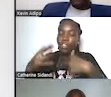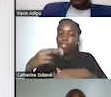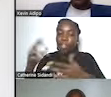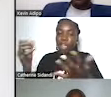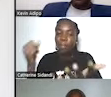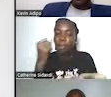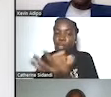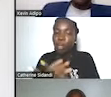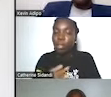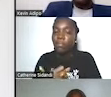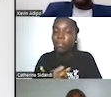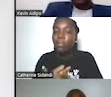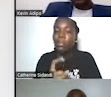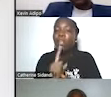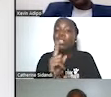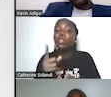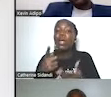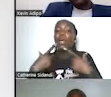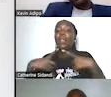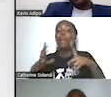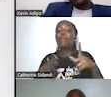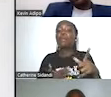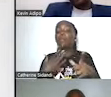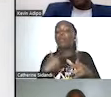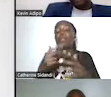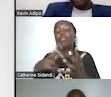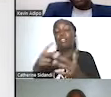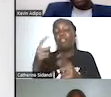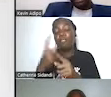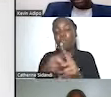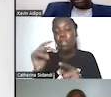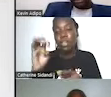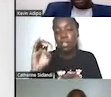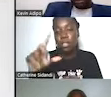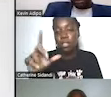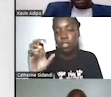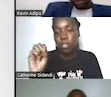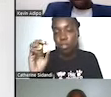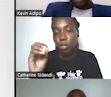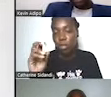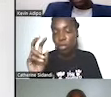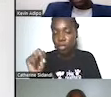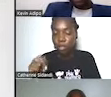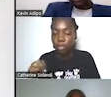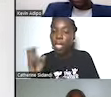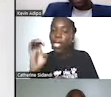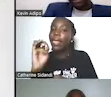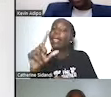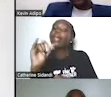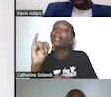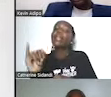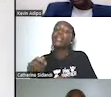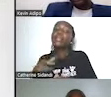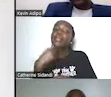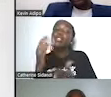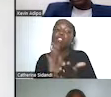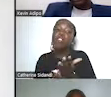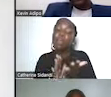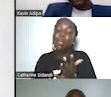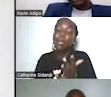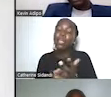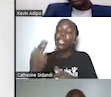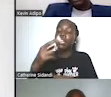And allow me to just read a comment from Nelson, who is saying, this is just, I mean, Ellie, he's saying, this is a comment. At present, most HR